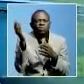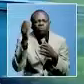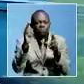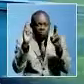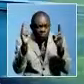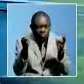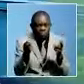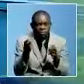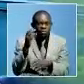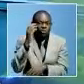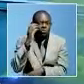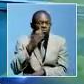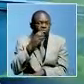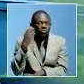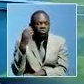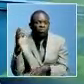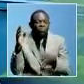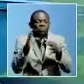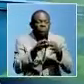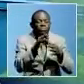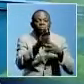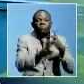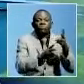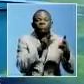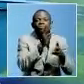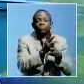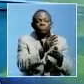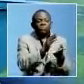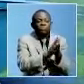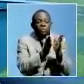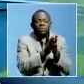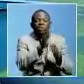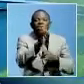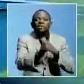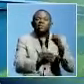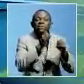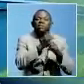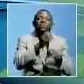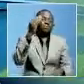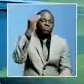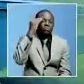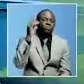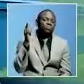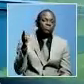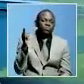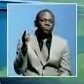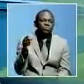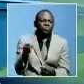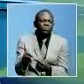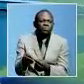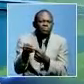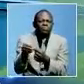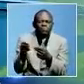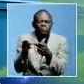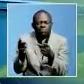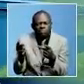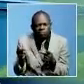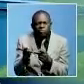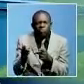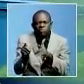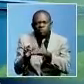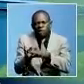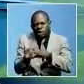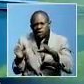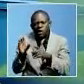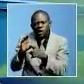the World, aimed at bringing international recognition to the unique landscape, culture and traditions of the Barotse